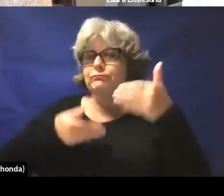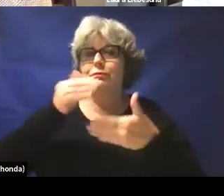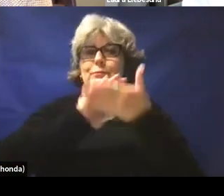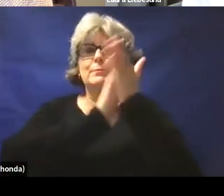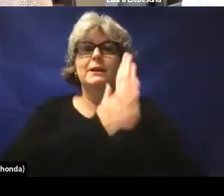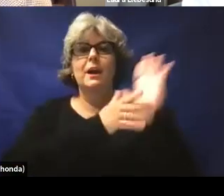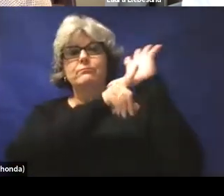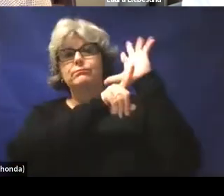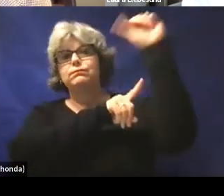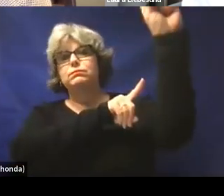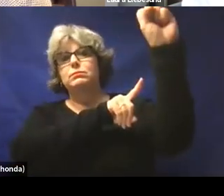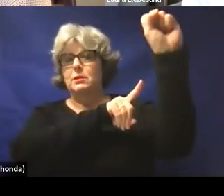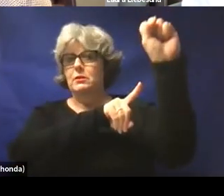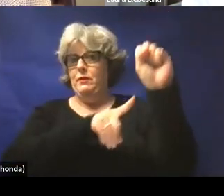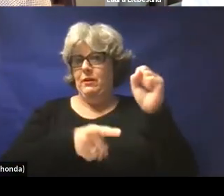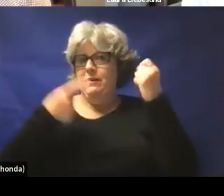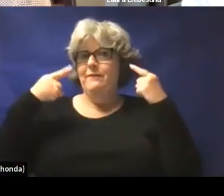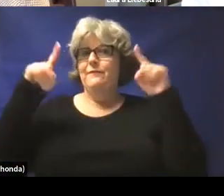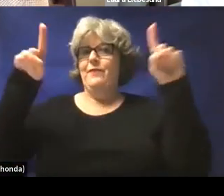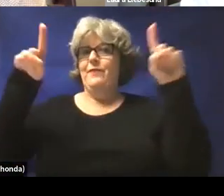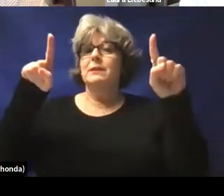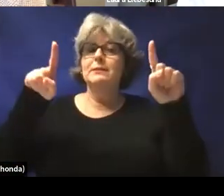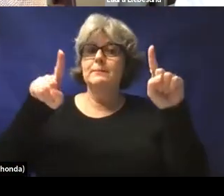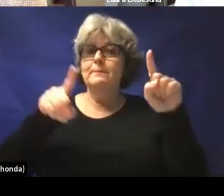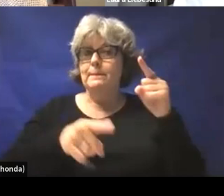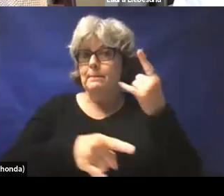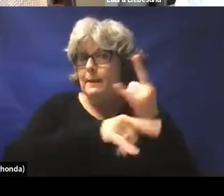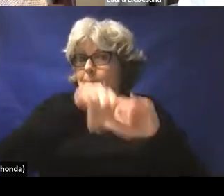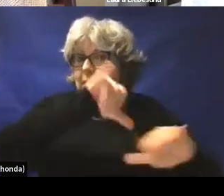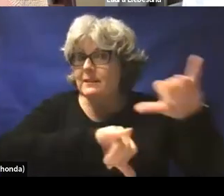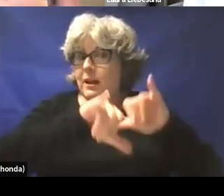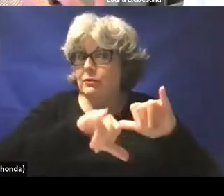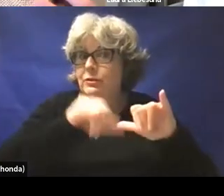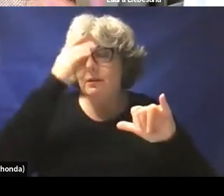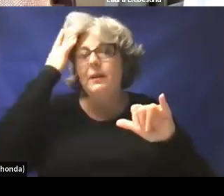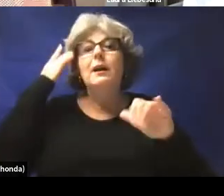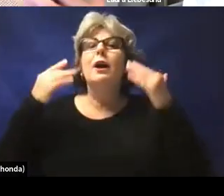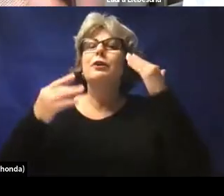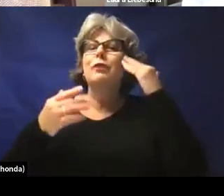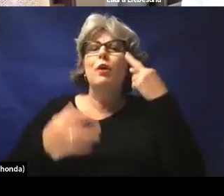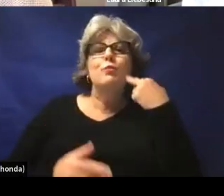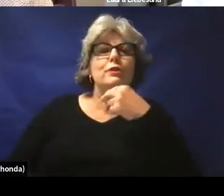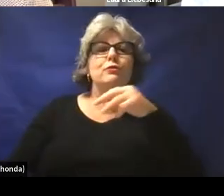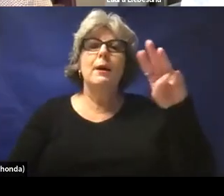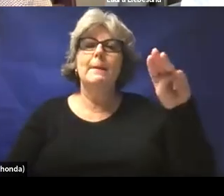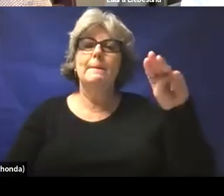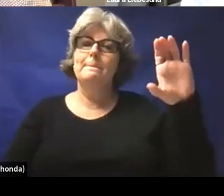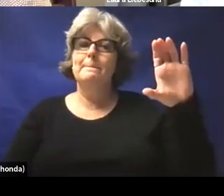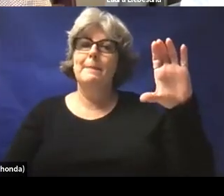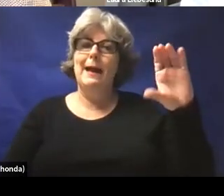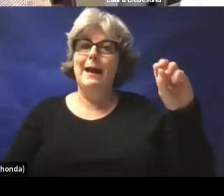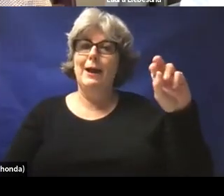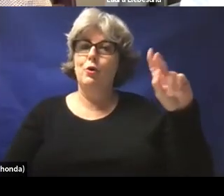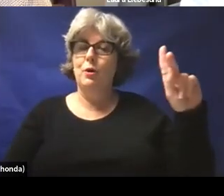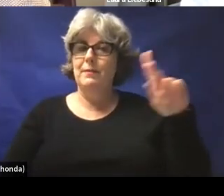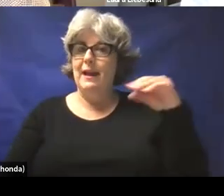very renowned mixologists after that. I think it's a fact that not many people know. And of course, McCormick and Schmick's had a big presence in DC